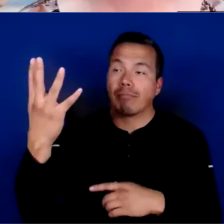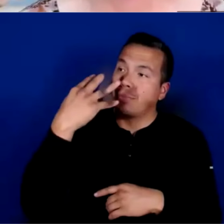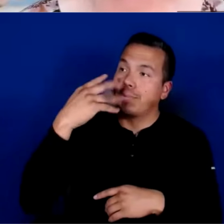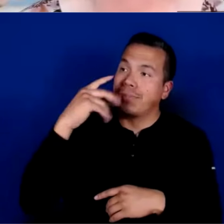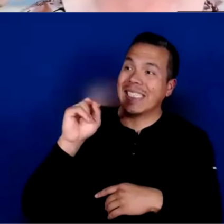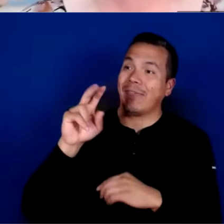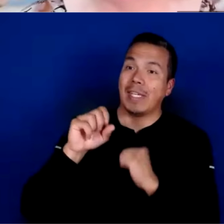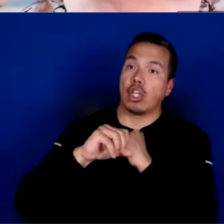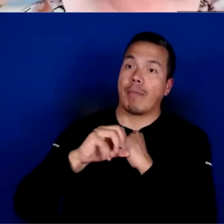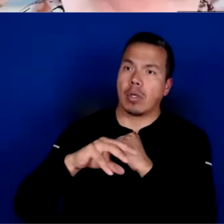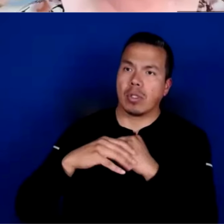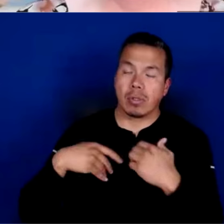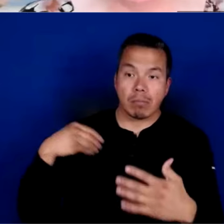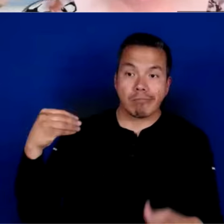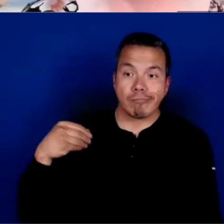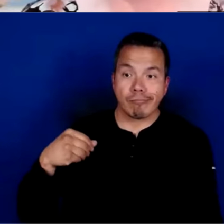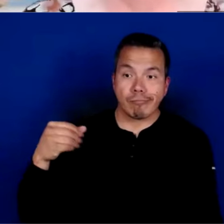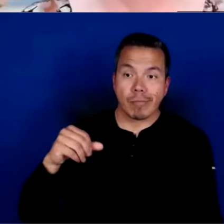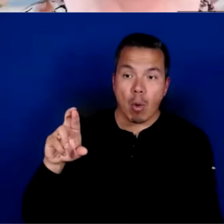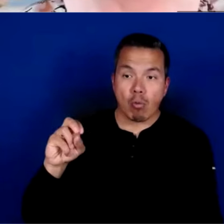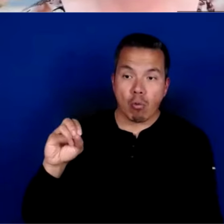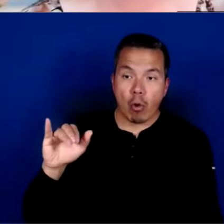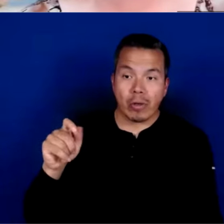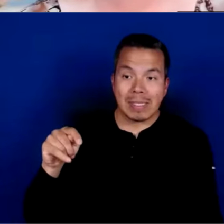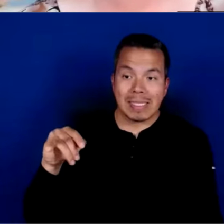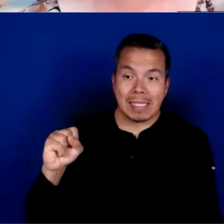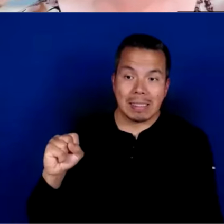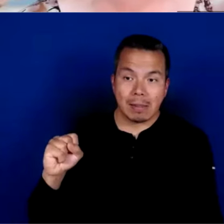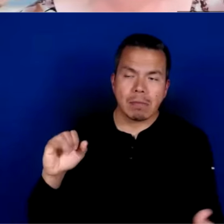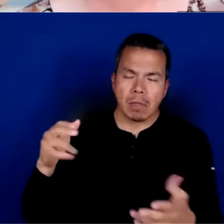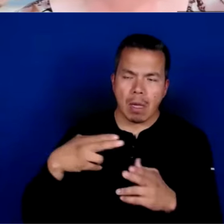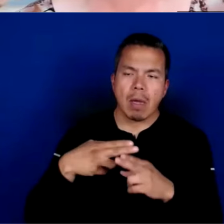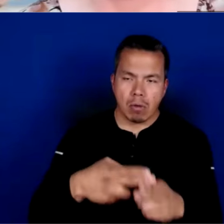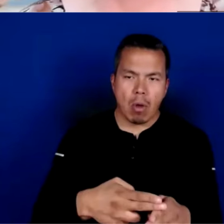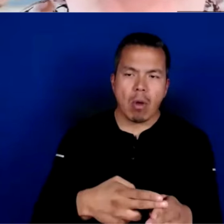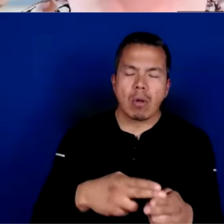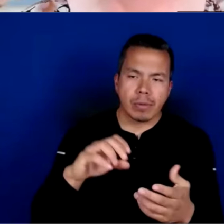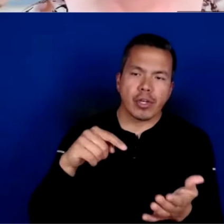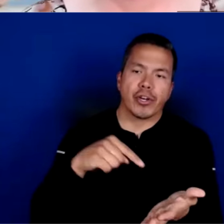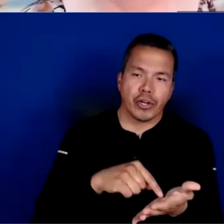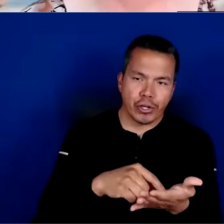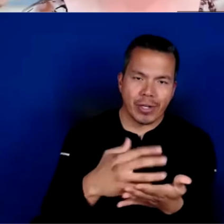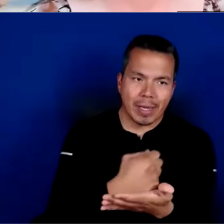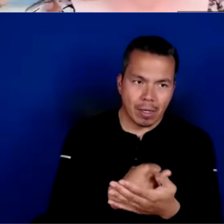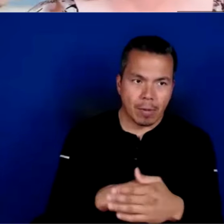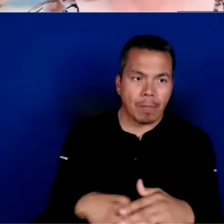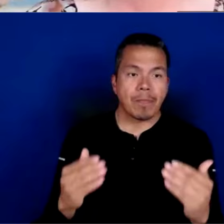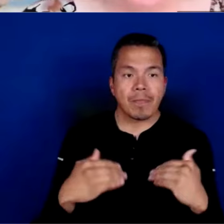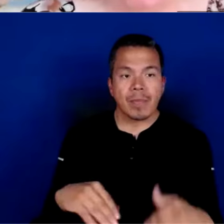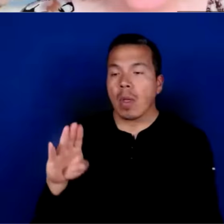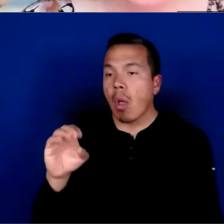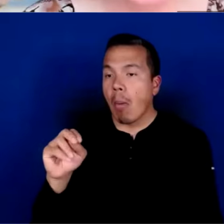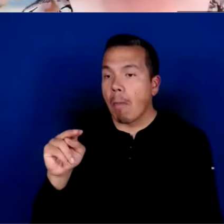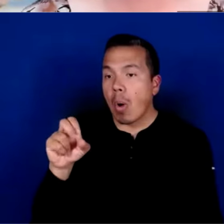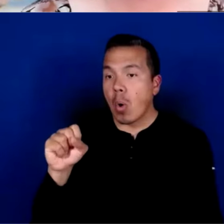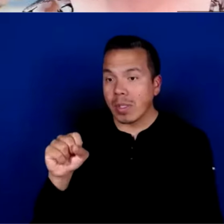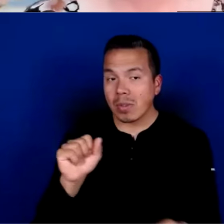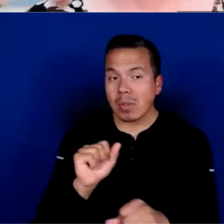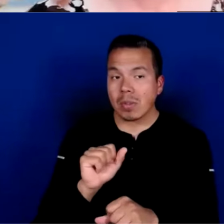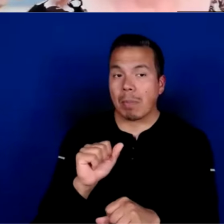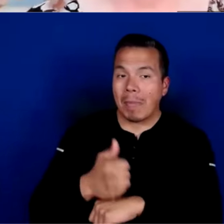royalty payments, those count as earned income. Bonuses based on work performance. So if you work at